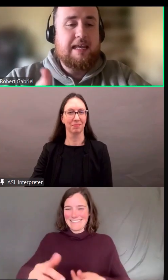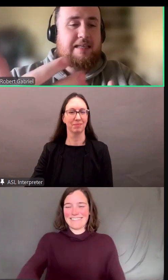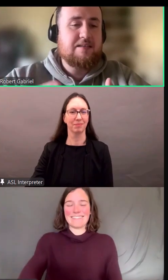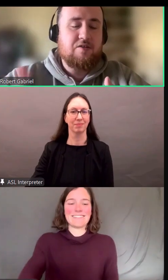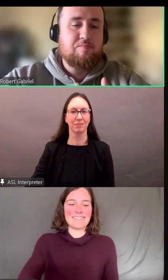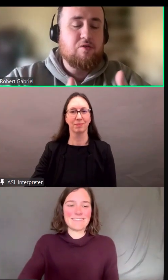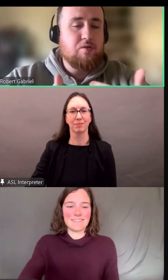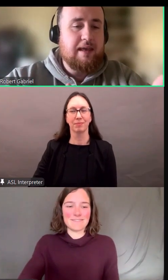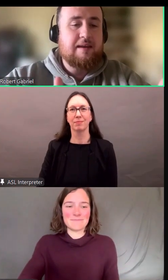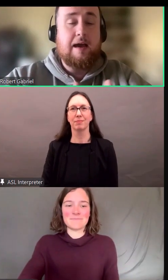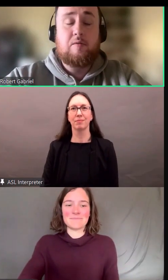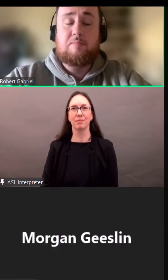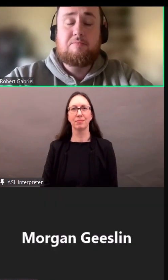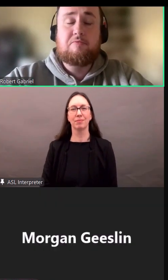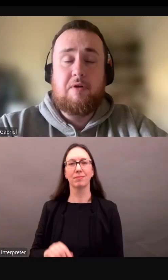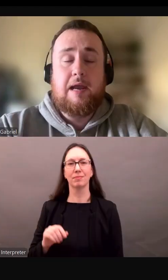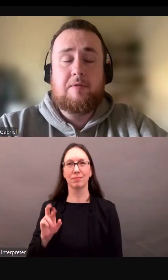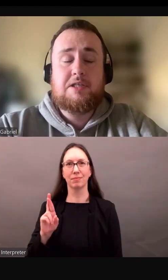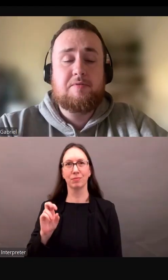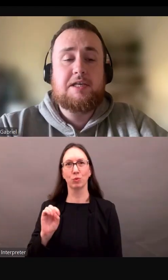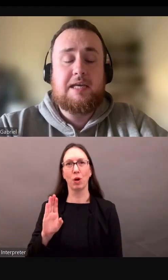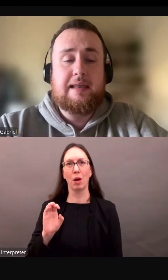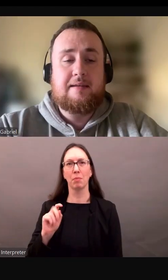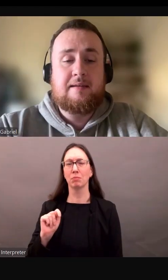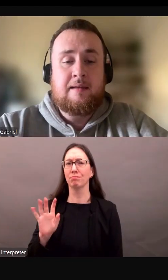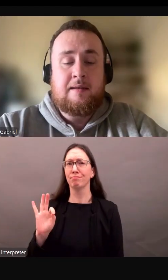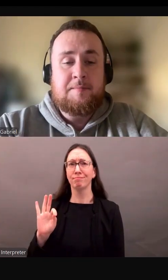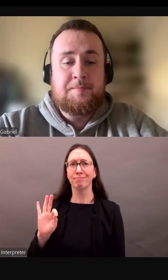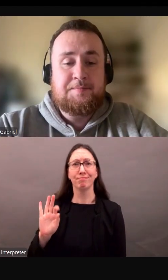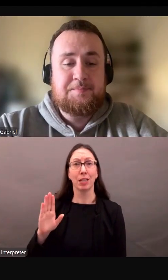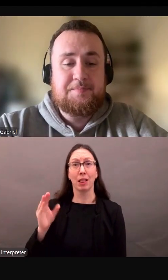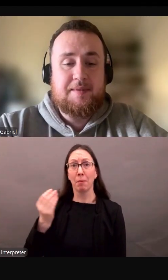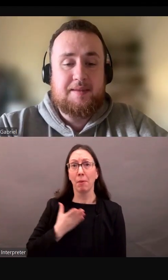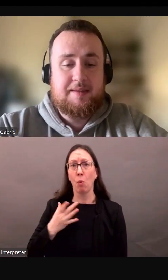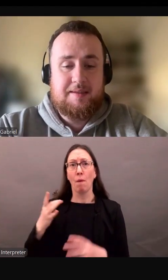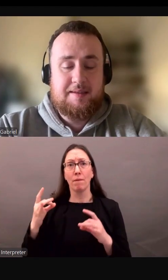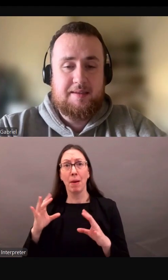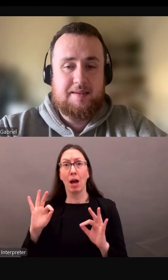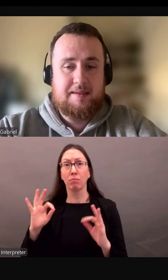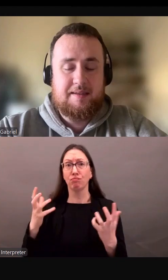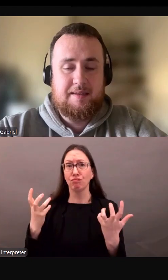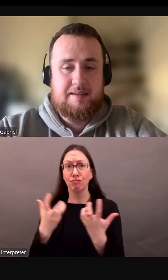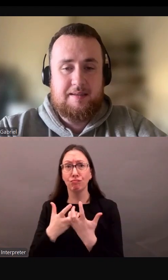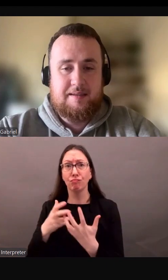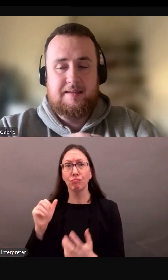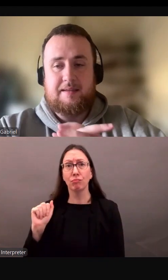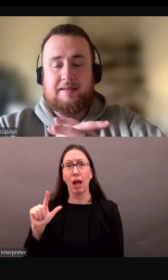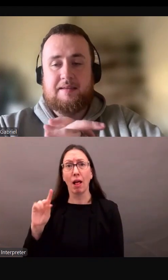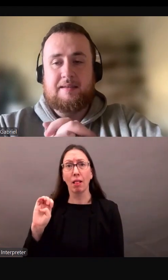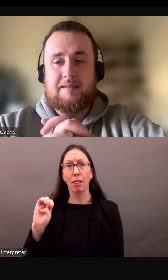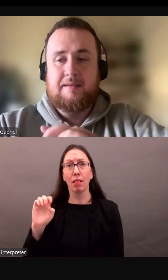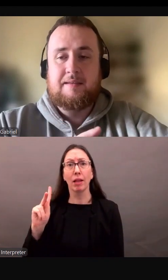it is or broken, I would very much appreciate it. Yeah, I can let you know.